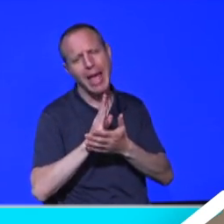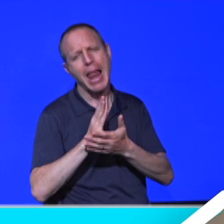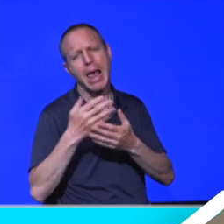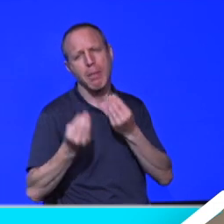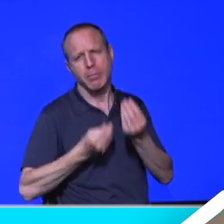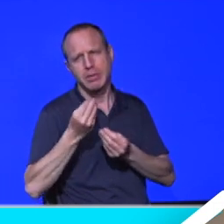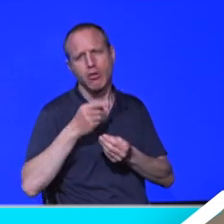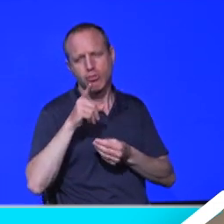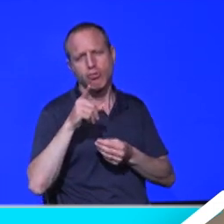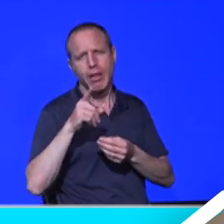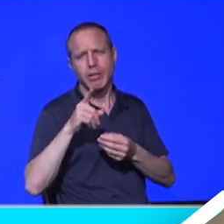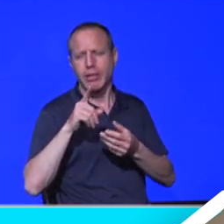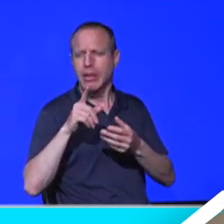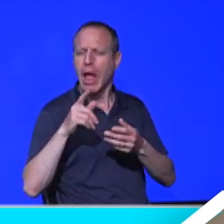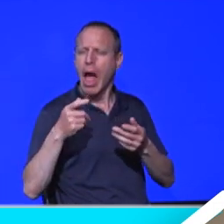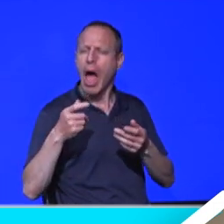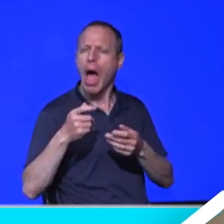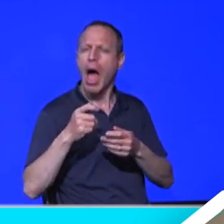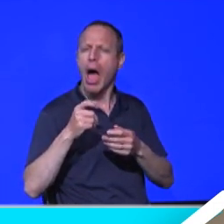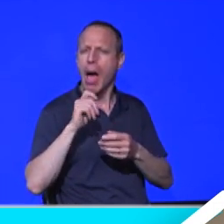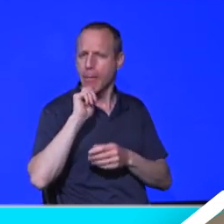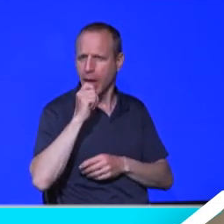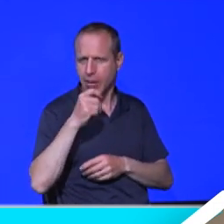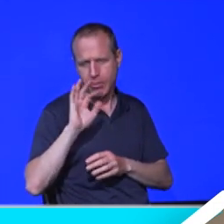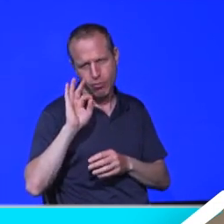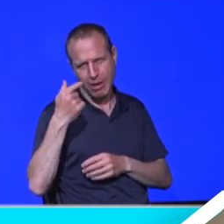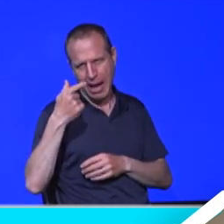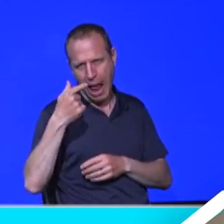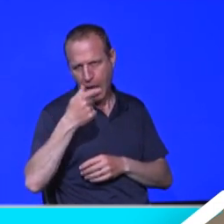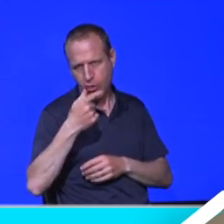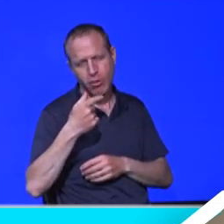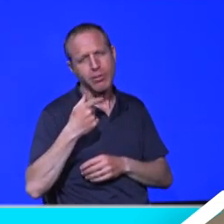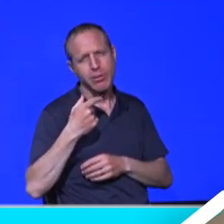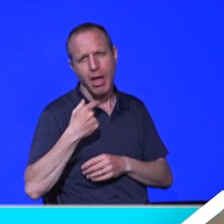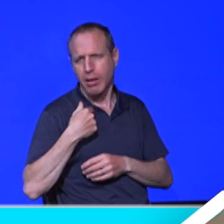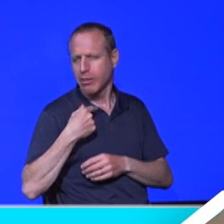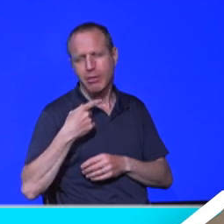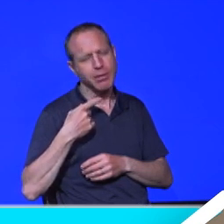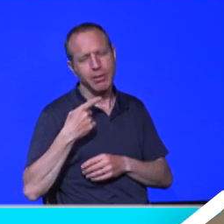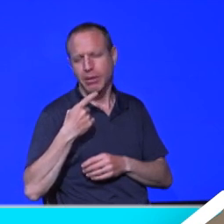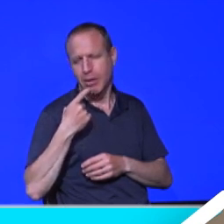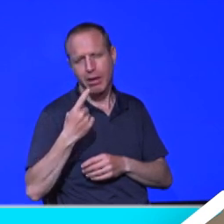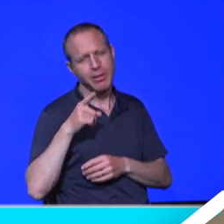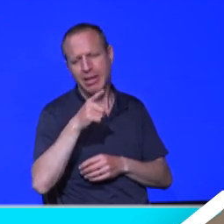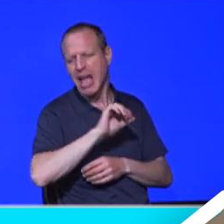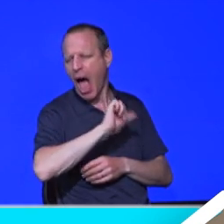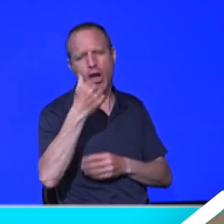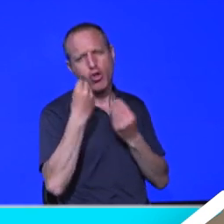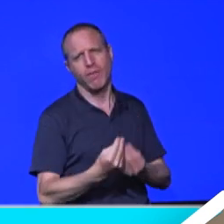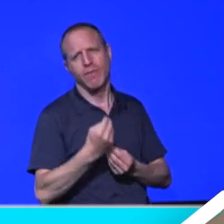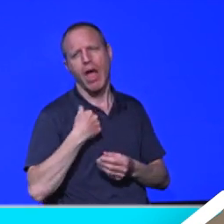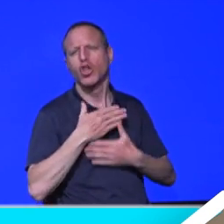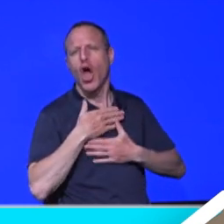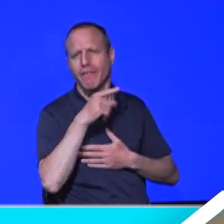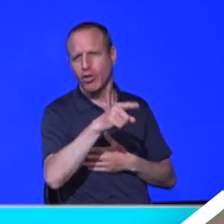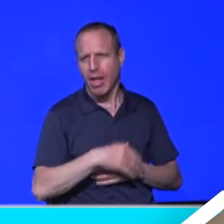you need to be. And for Gal Gadot, please, I can get anything for her. She's the best. I love her.